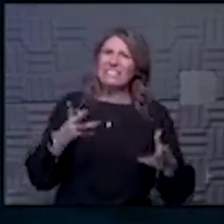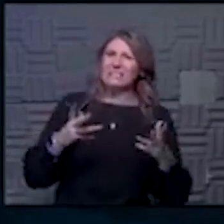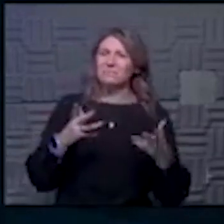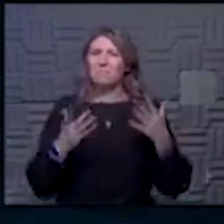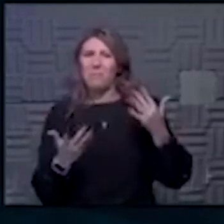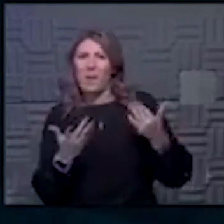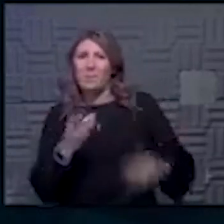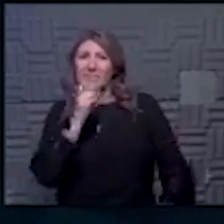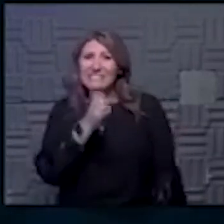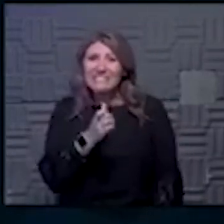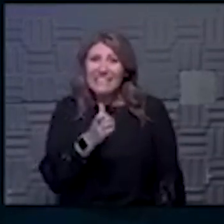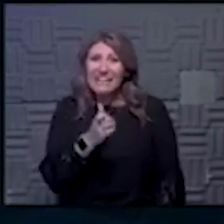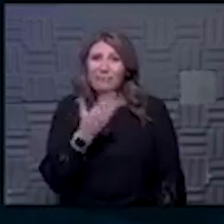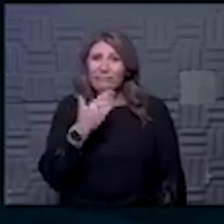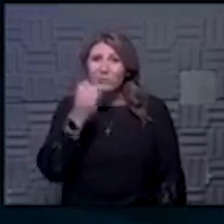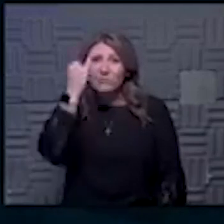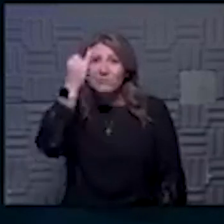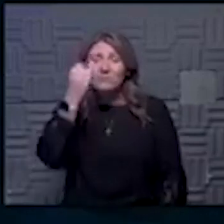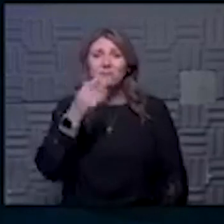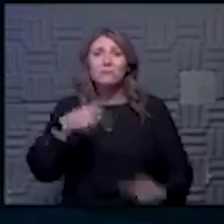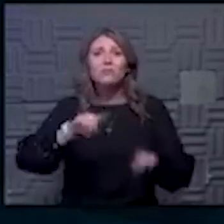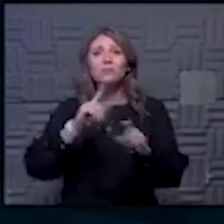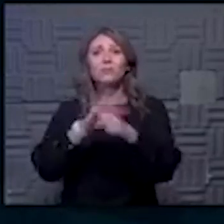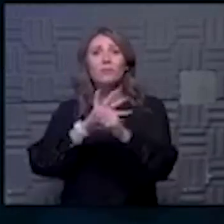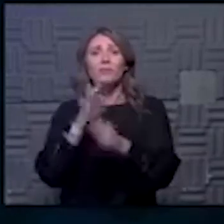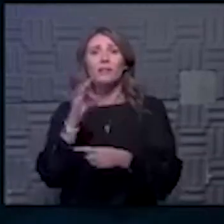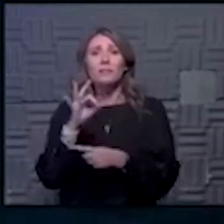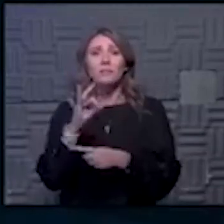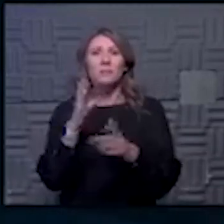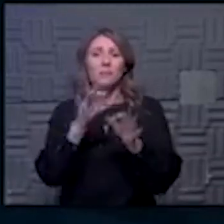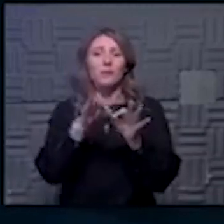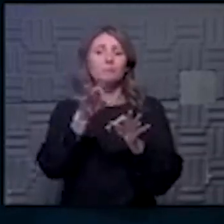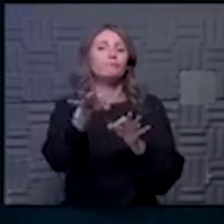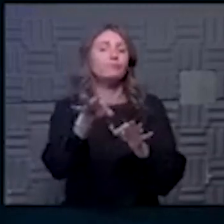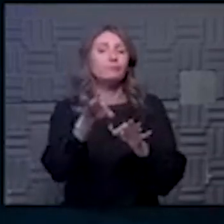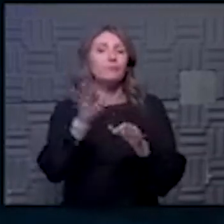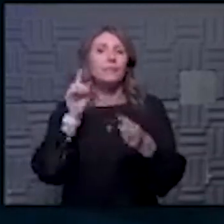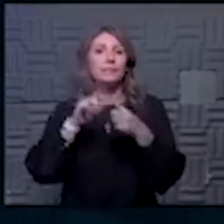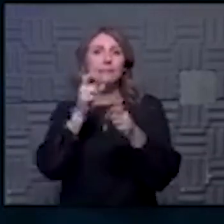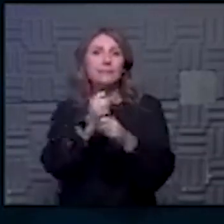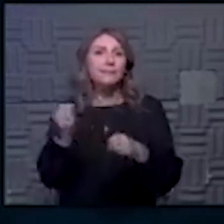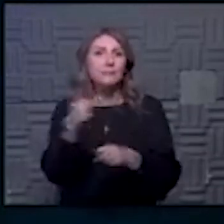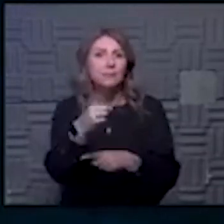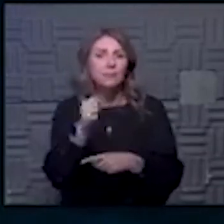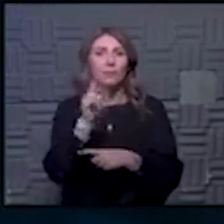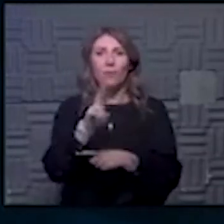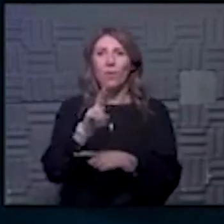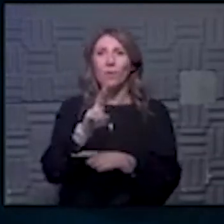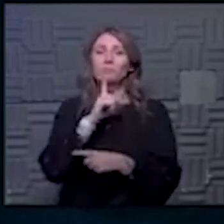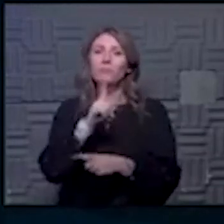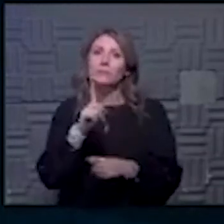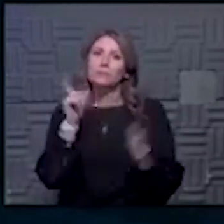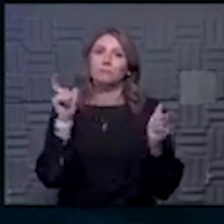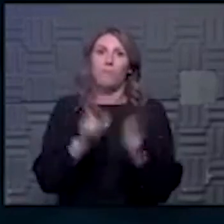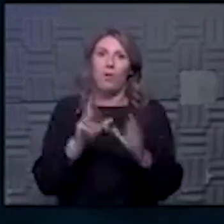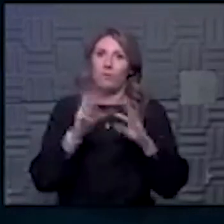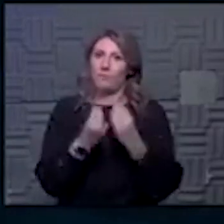those, and in this COVID year thinking about postponing those till next year or keeping them very, very small.